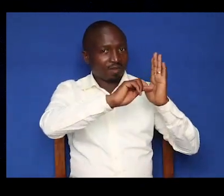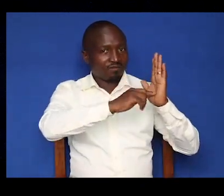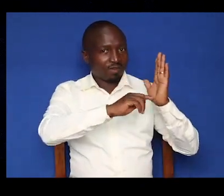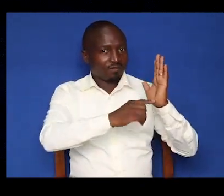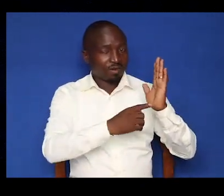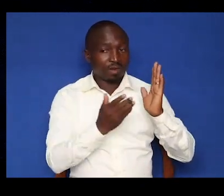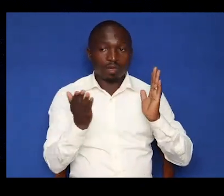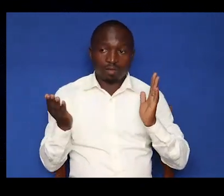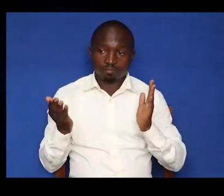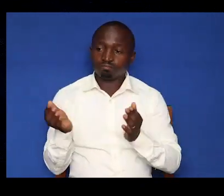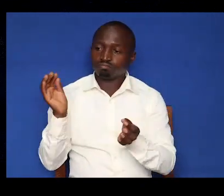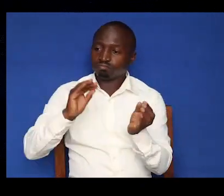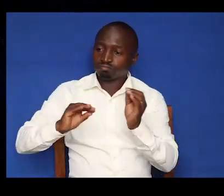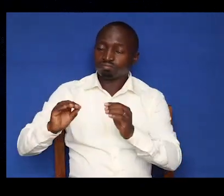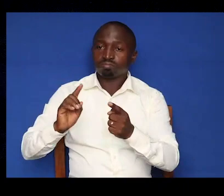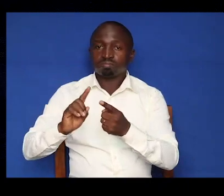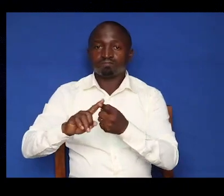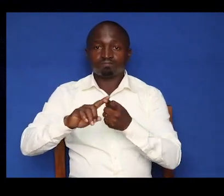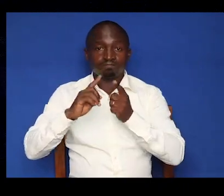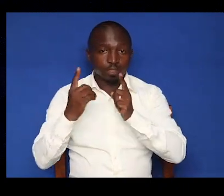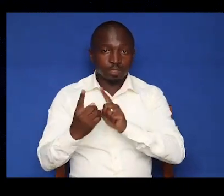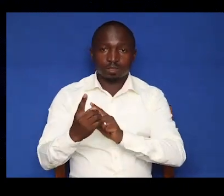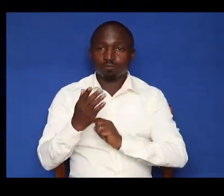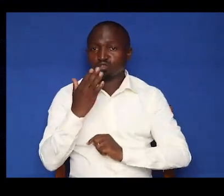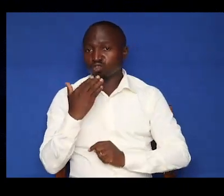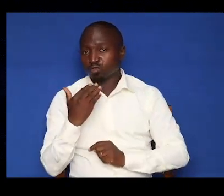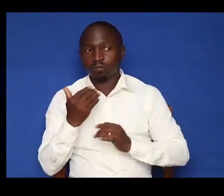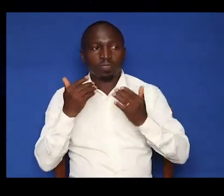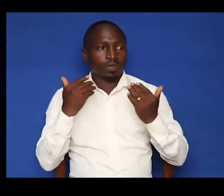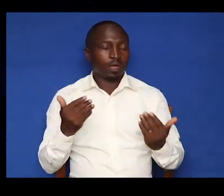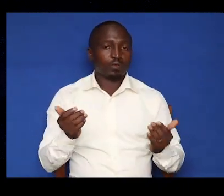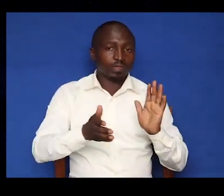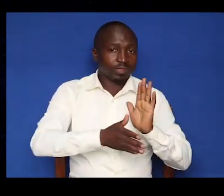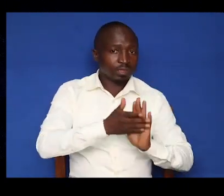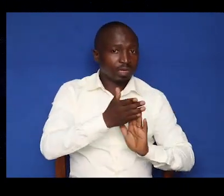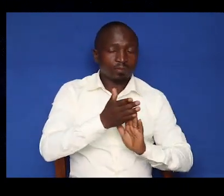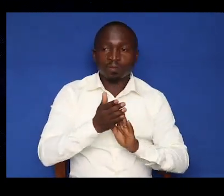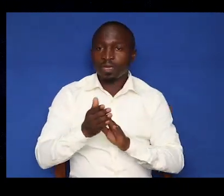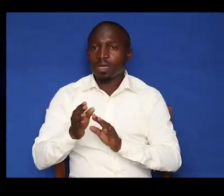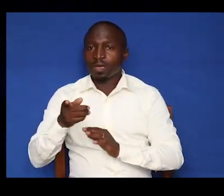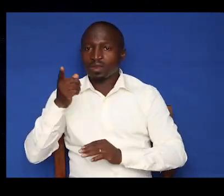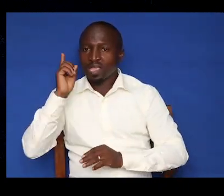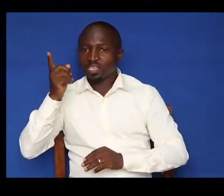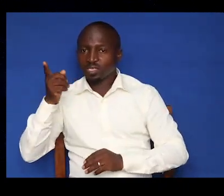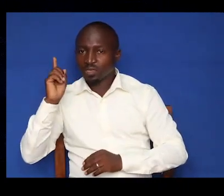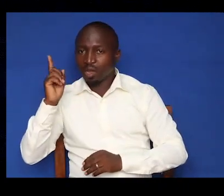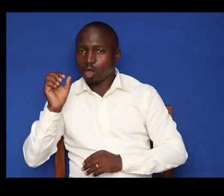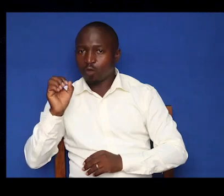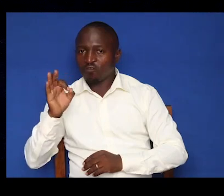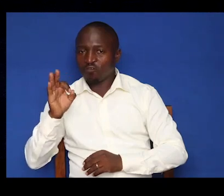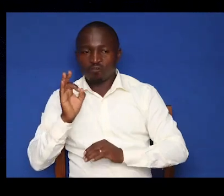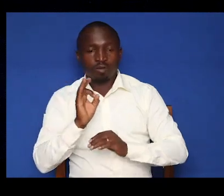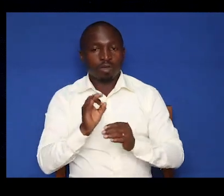make significant influence. So to start with the nature of oceanic